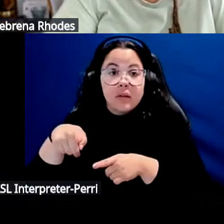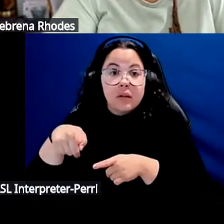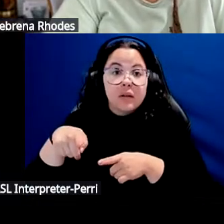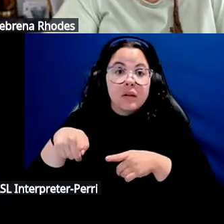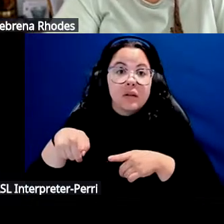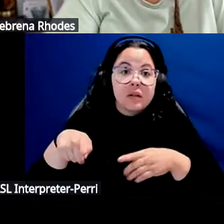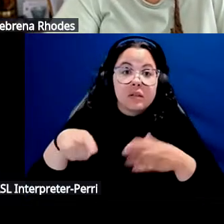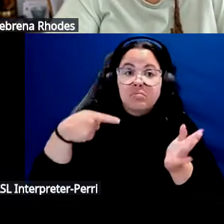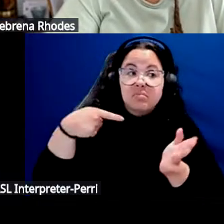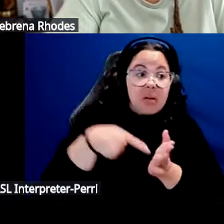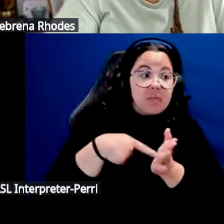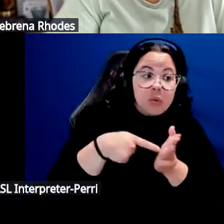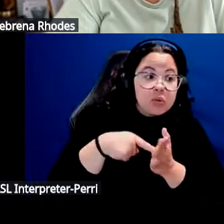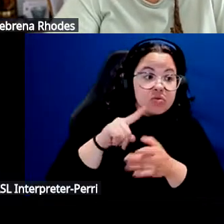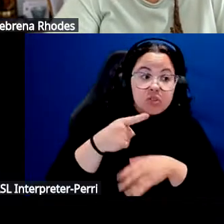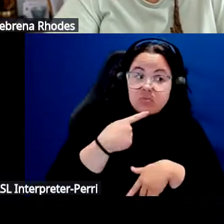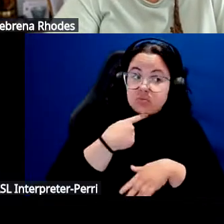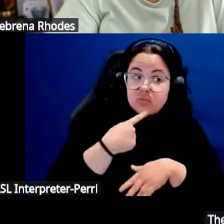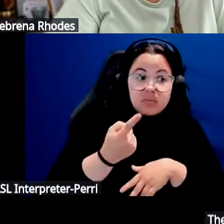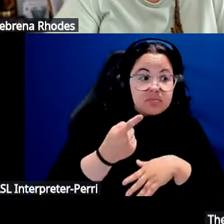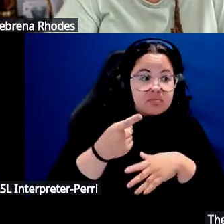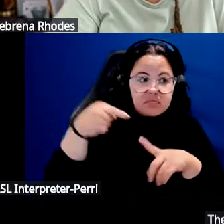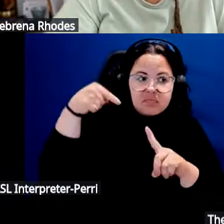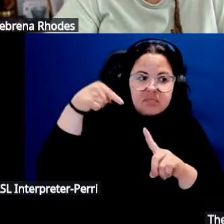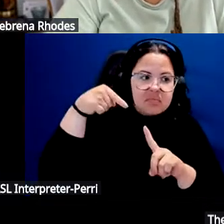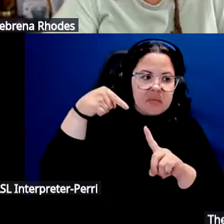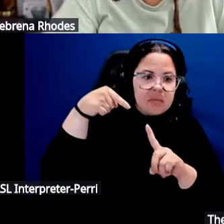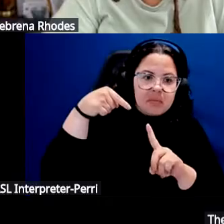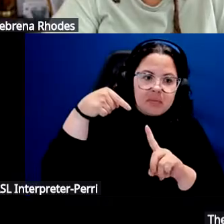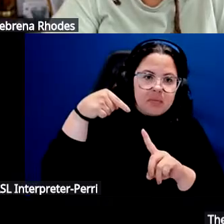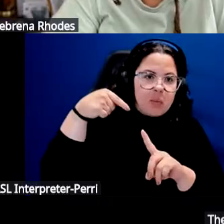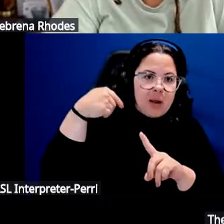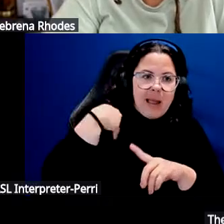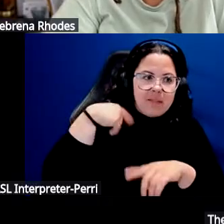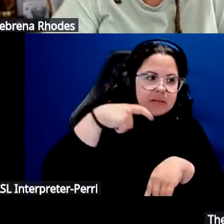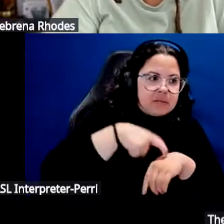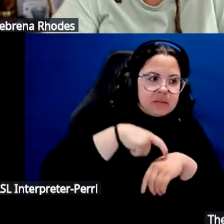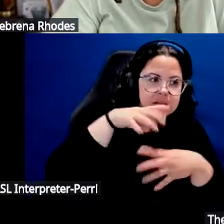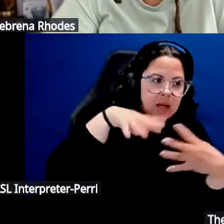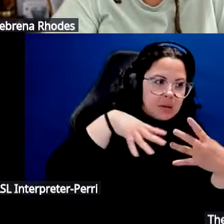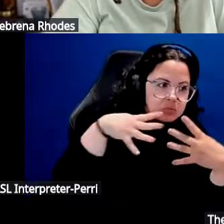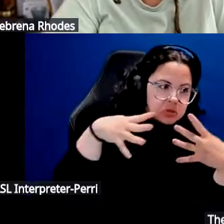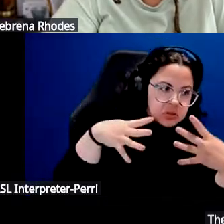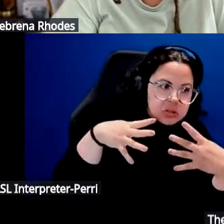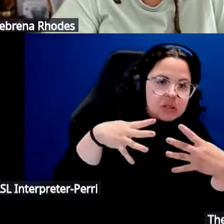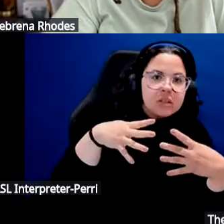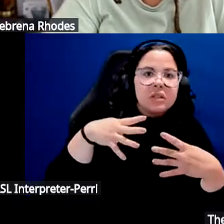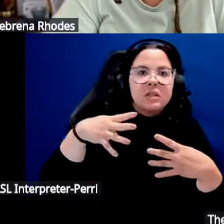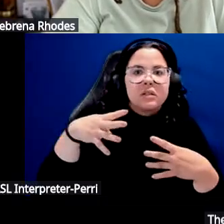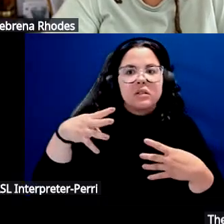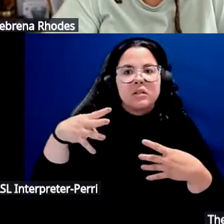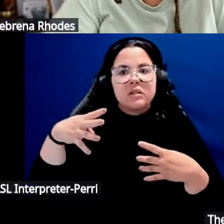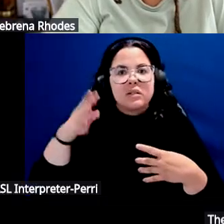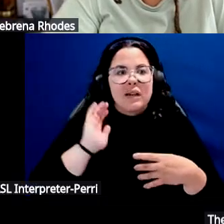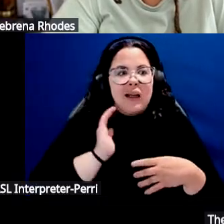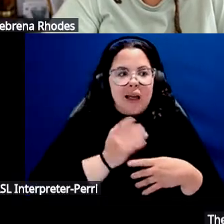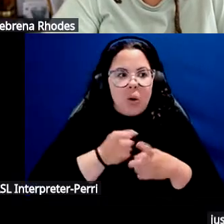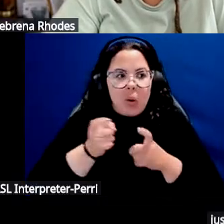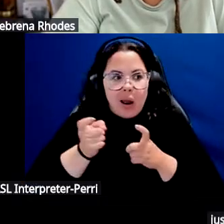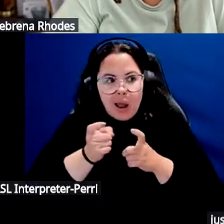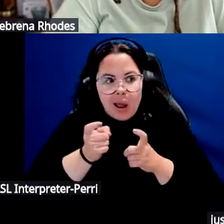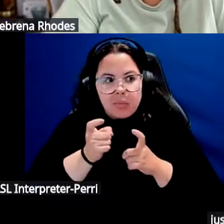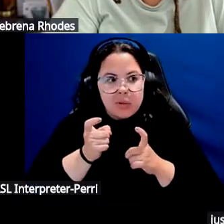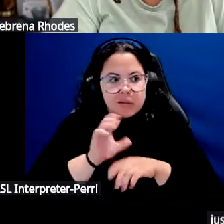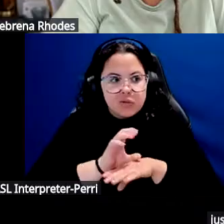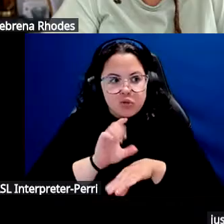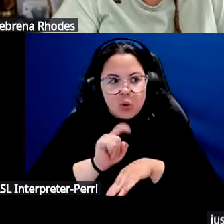the invoice is just to say, hey, this was remitted. We have a timesheet from our social media and our admin consultant. So